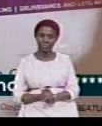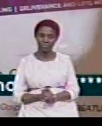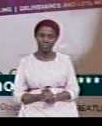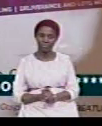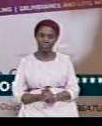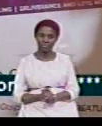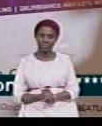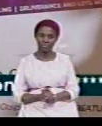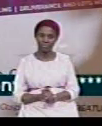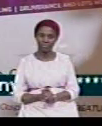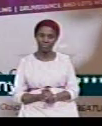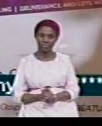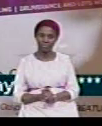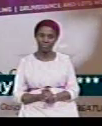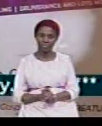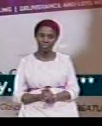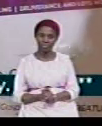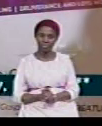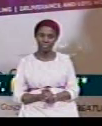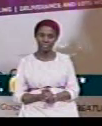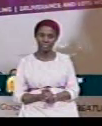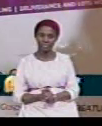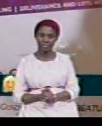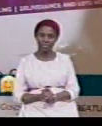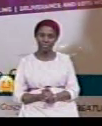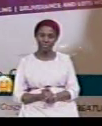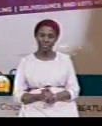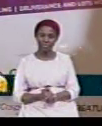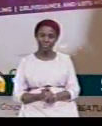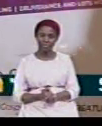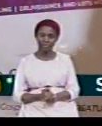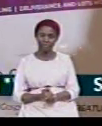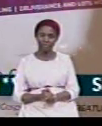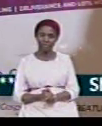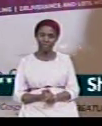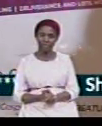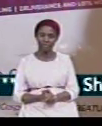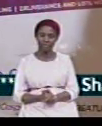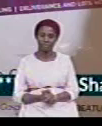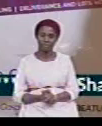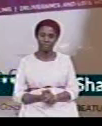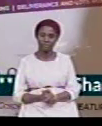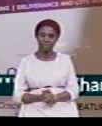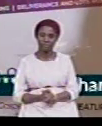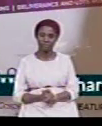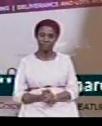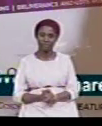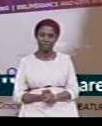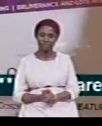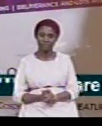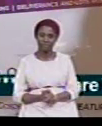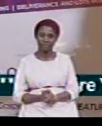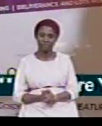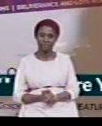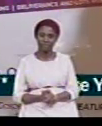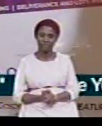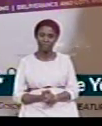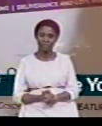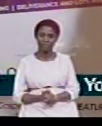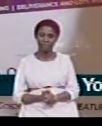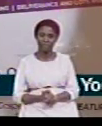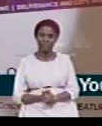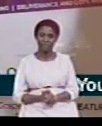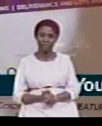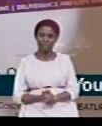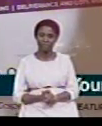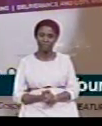baby. I think so now on sound called some boami because 3 months time we were surgery sarco a implant, you know, and to me